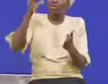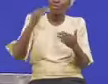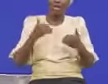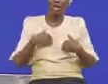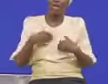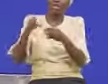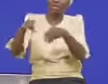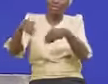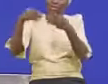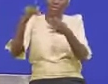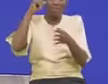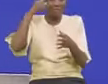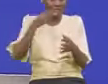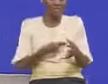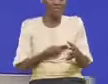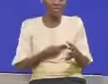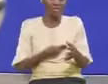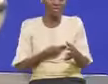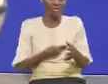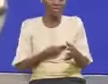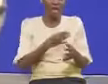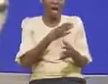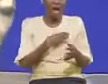Nu ye Mawu ɖo na mi.